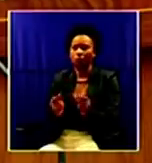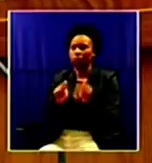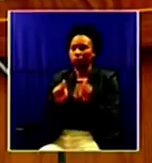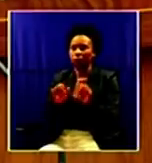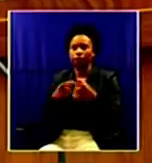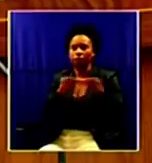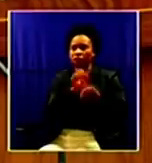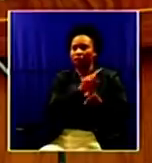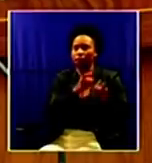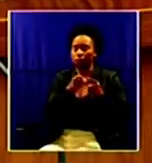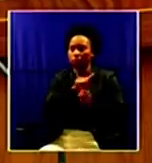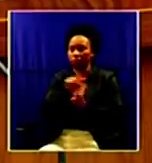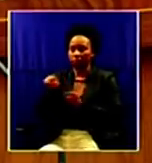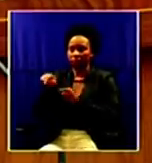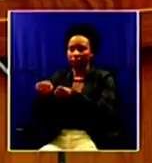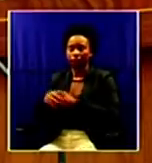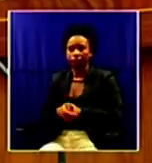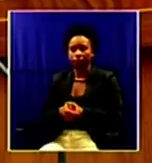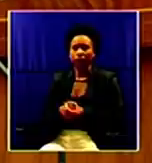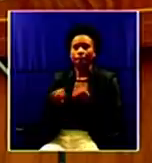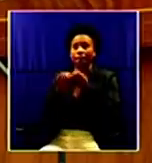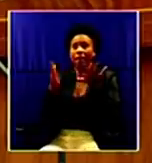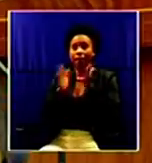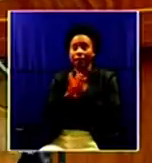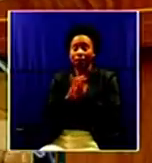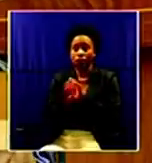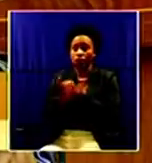Many of the tips that I received